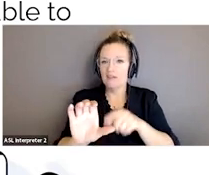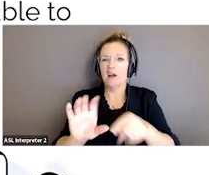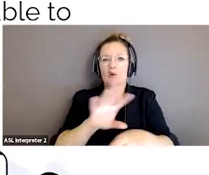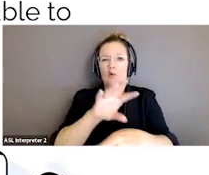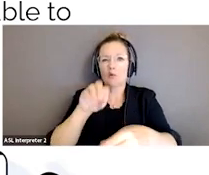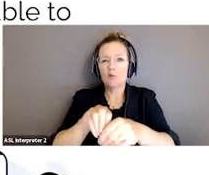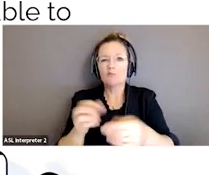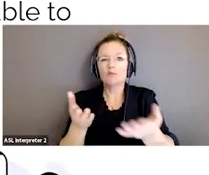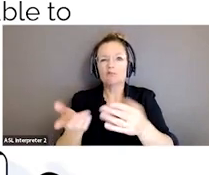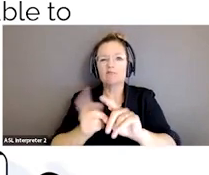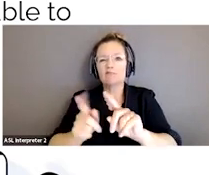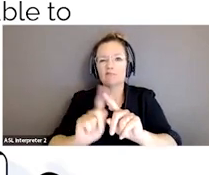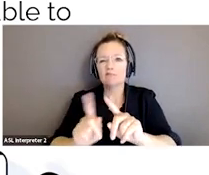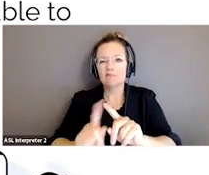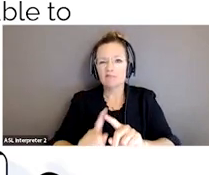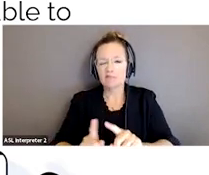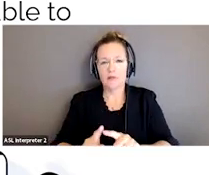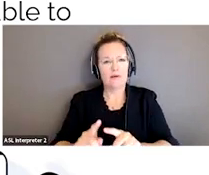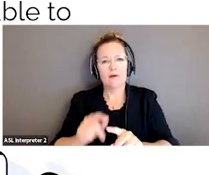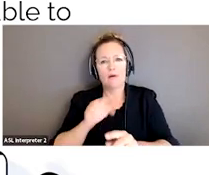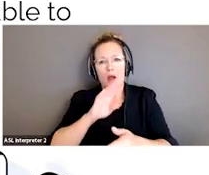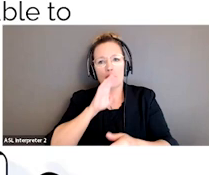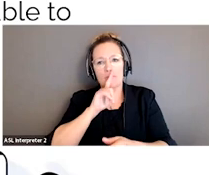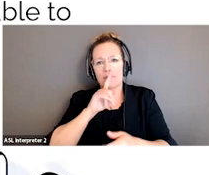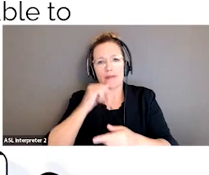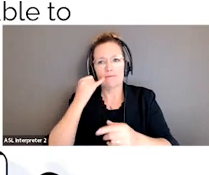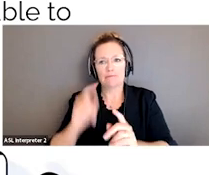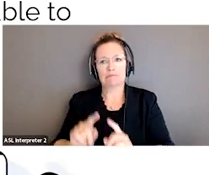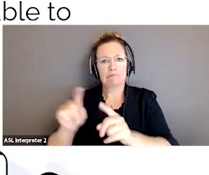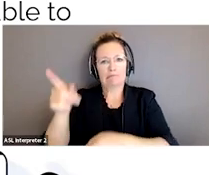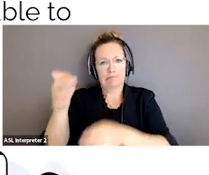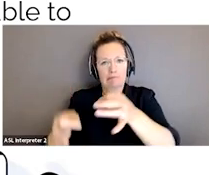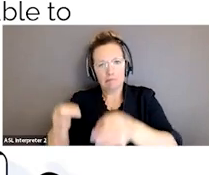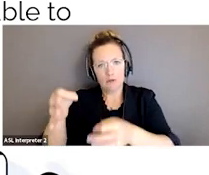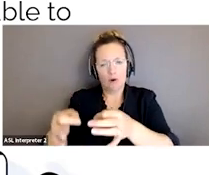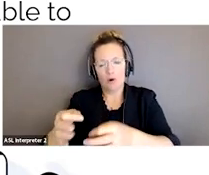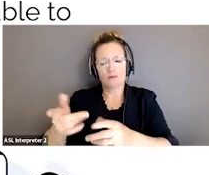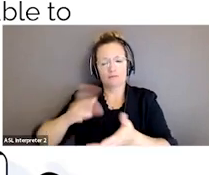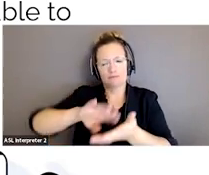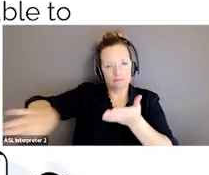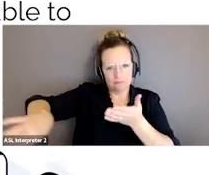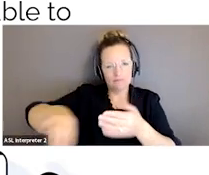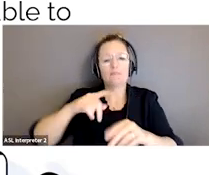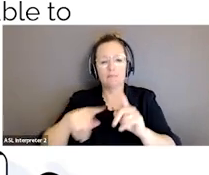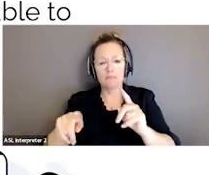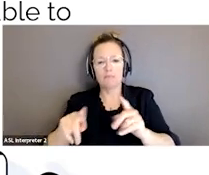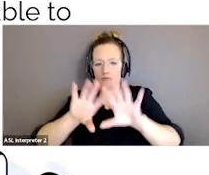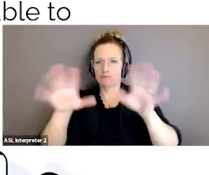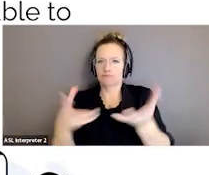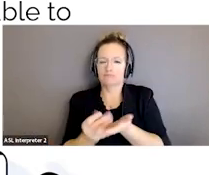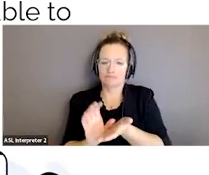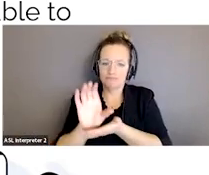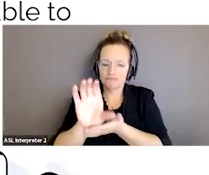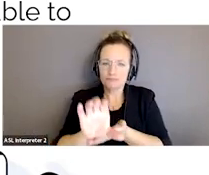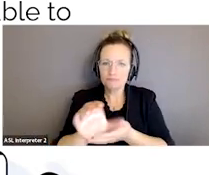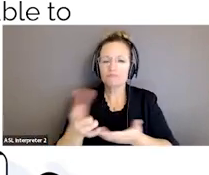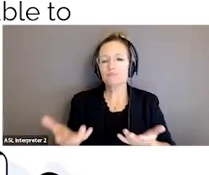services, excluding litigation, is one notable exclusion. But what we do is we